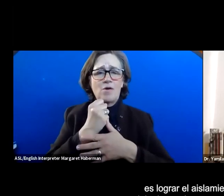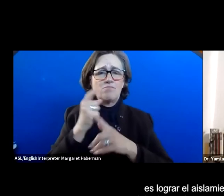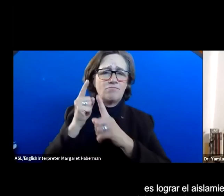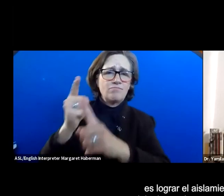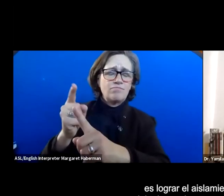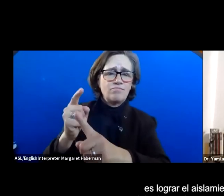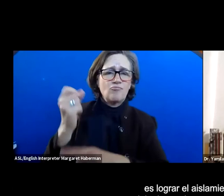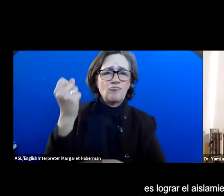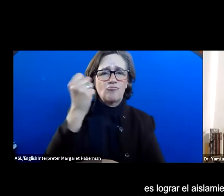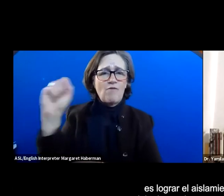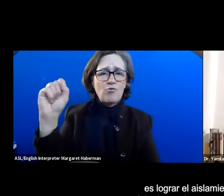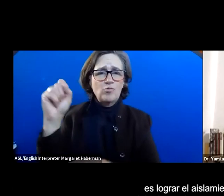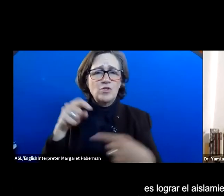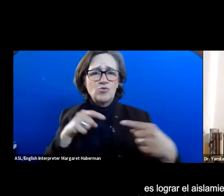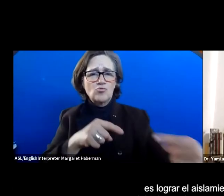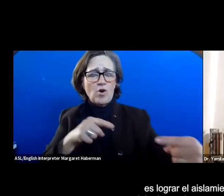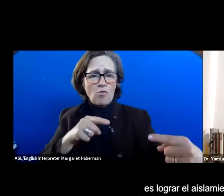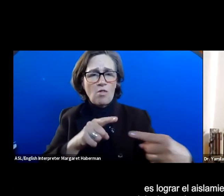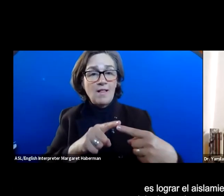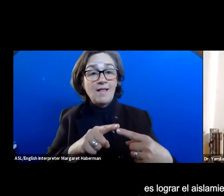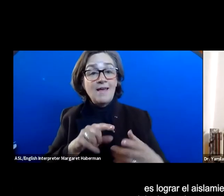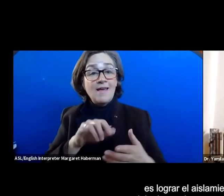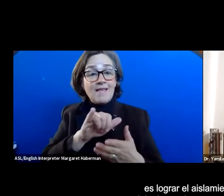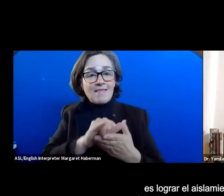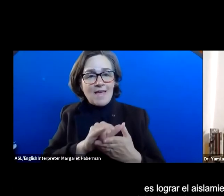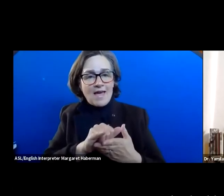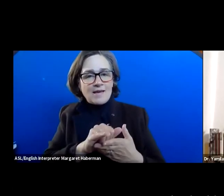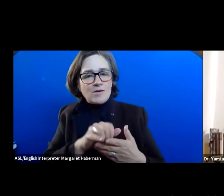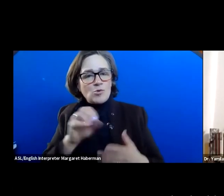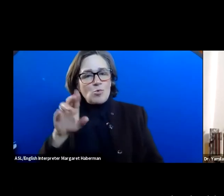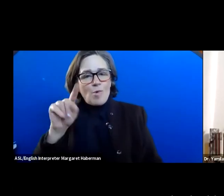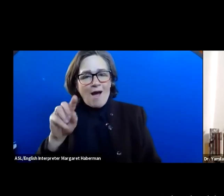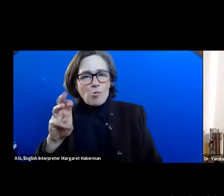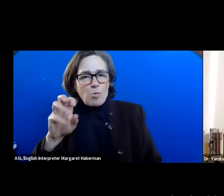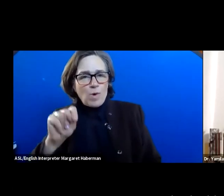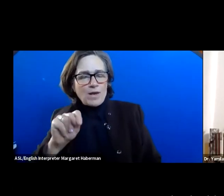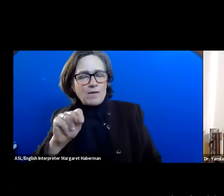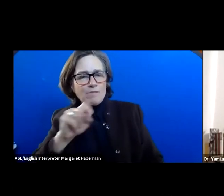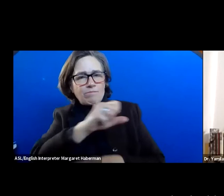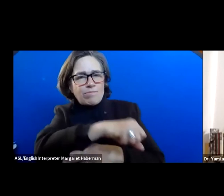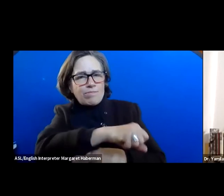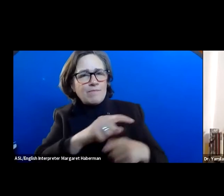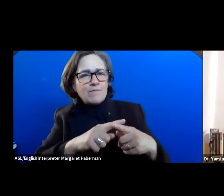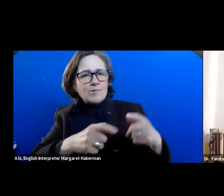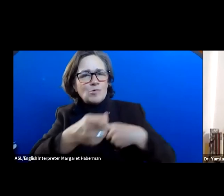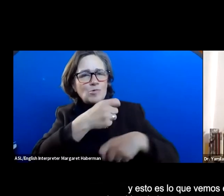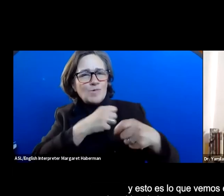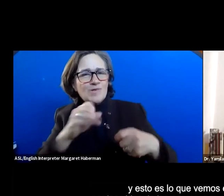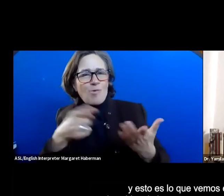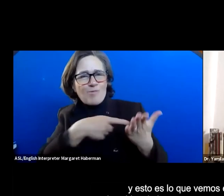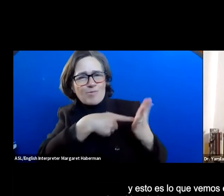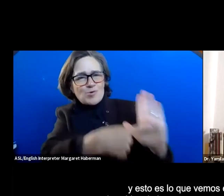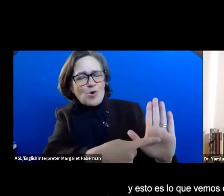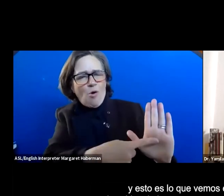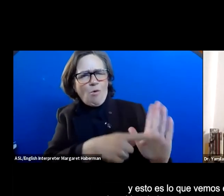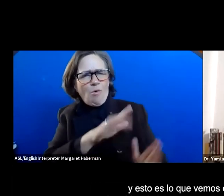the moral isolation of the adversary in its own eyes and in the eyes of the world." And this